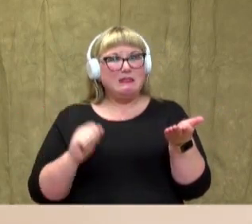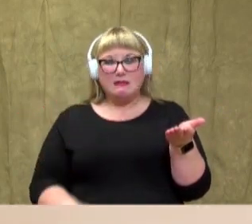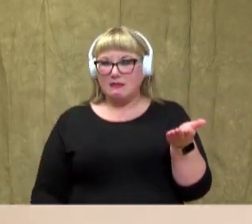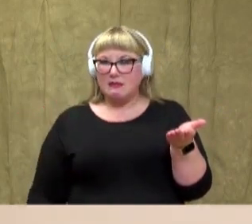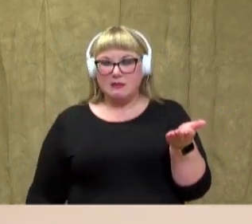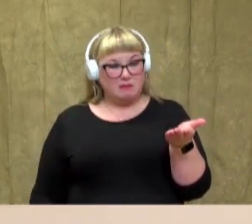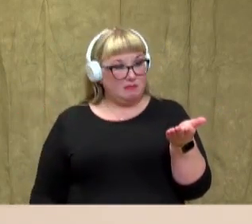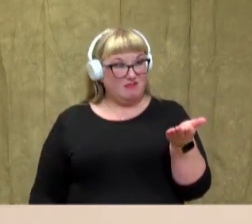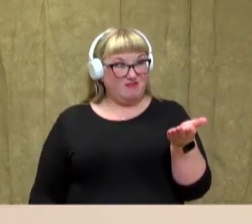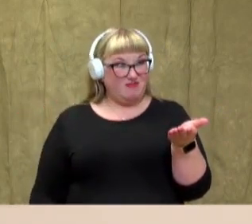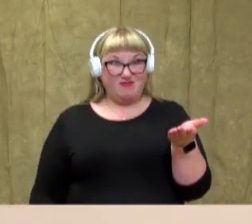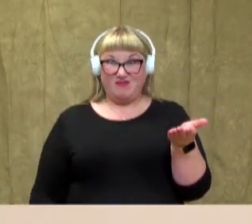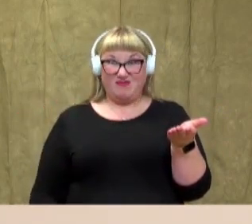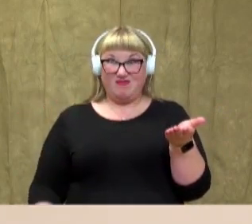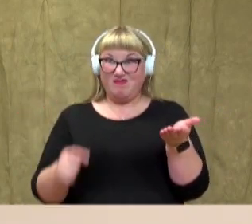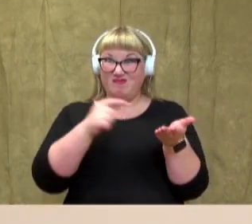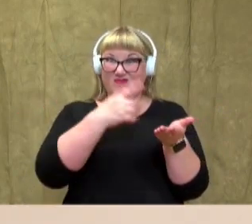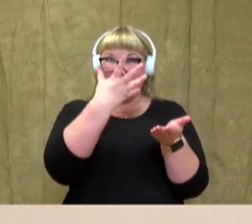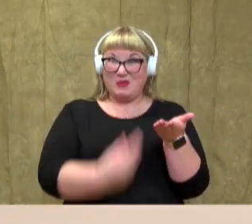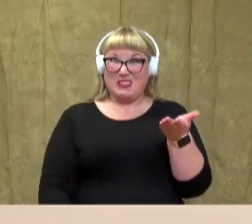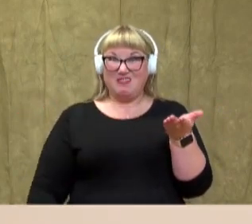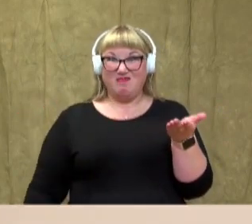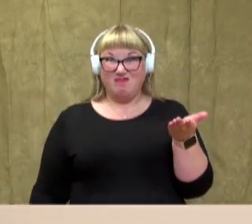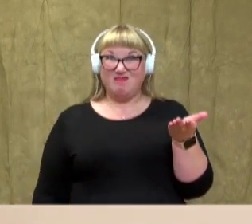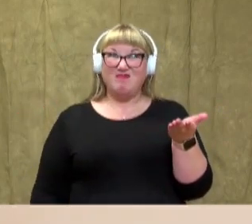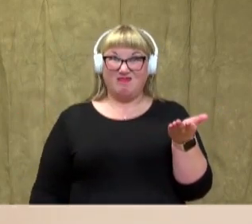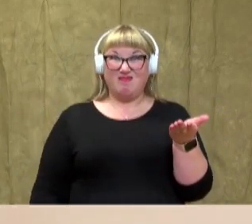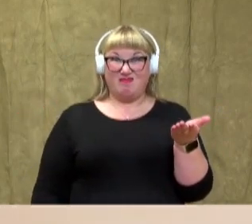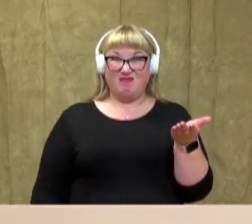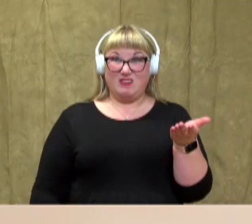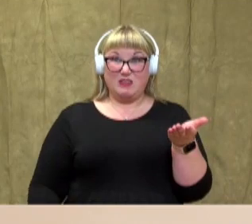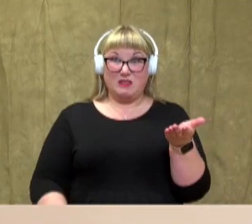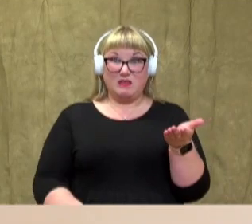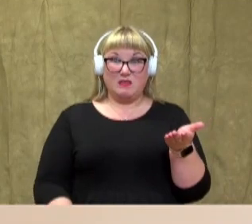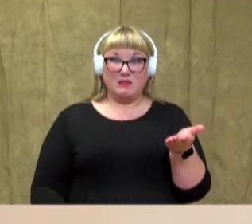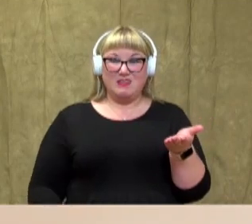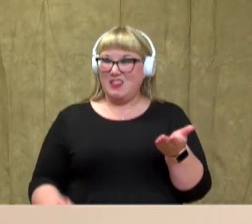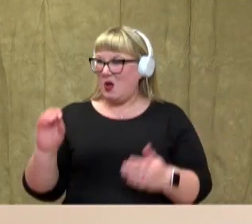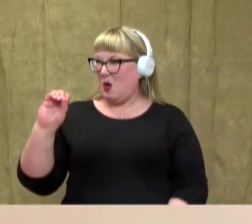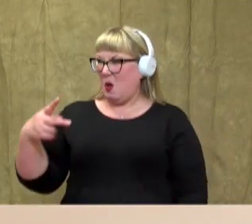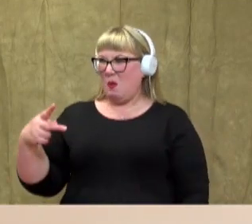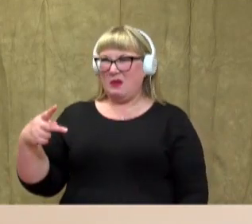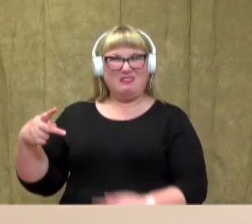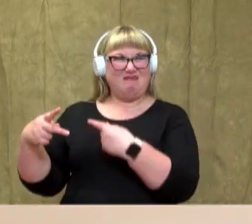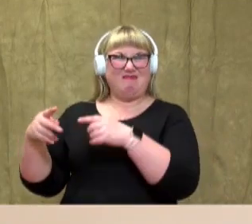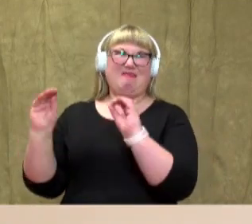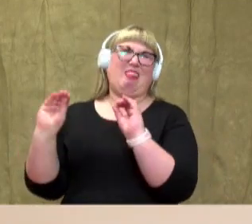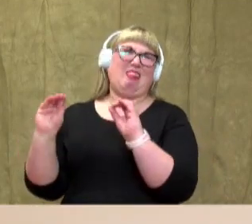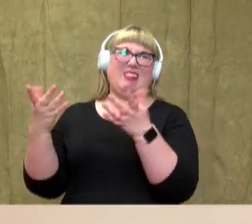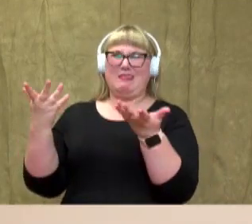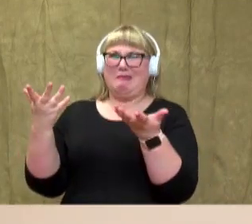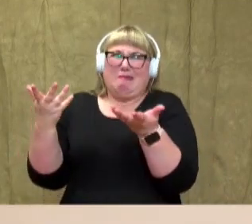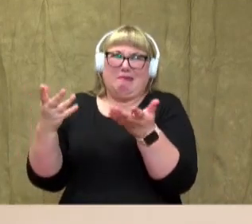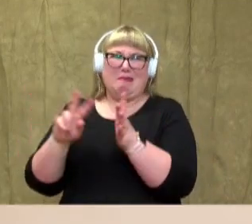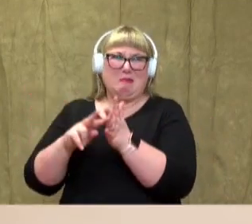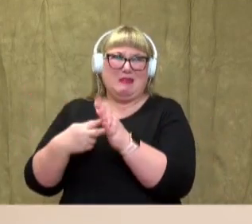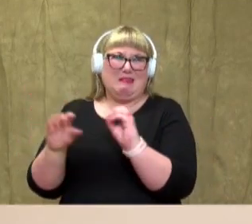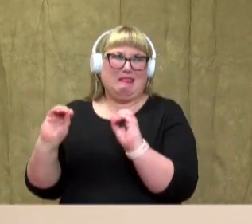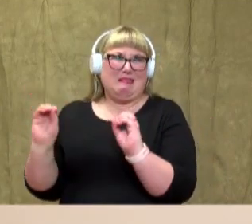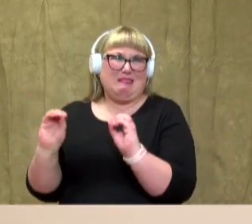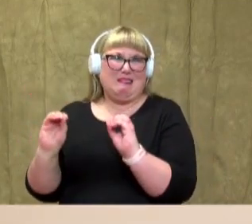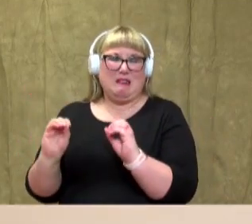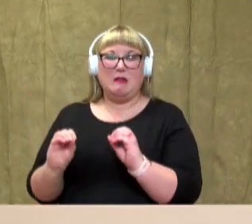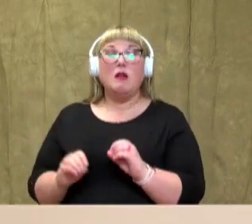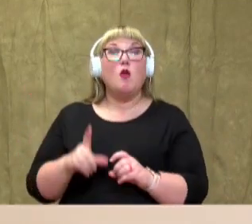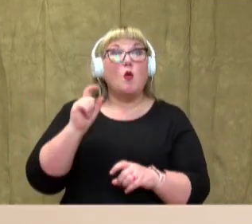Yes, I am. Absolutely. Friends, this is a nonsense word. And remember, with ingredients, we have to make sure